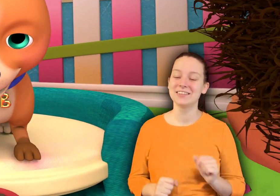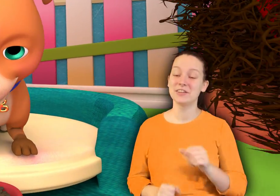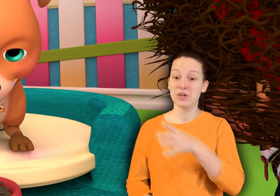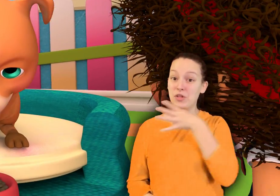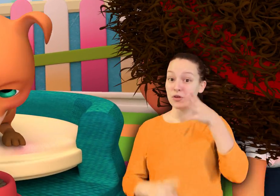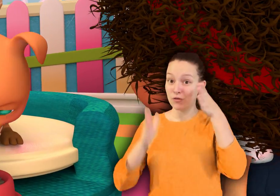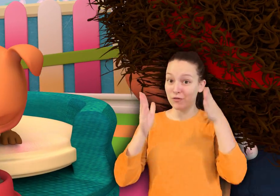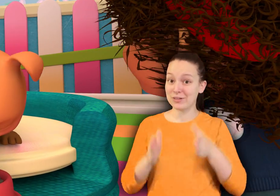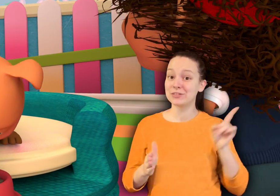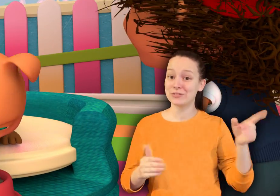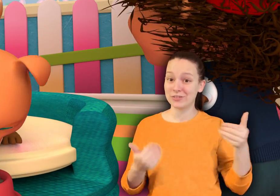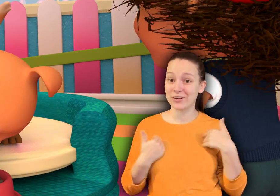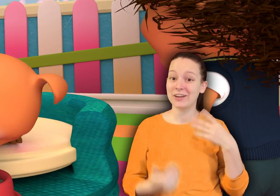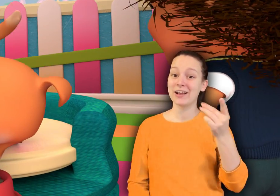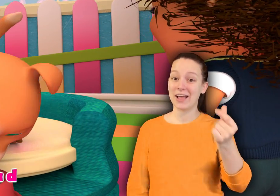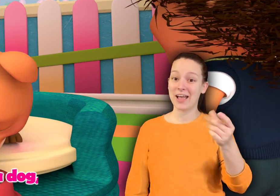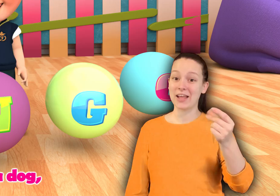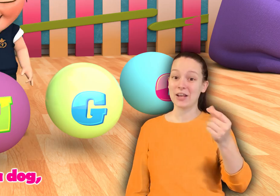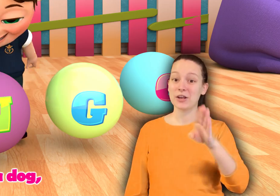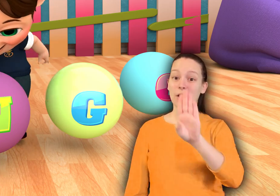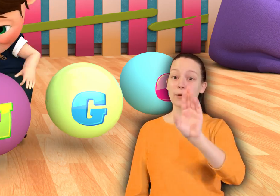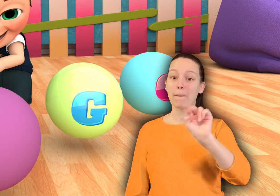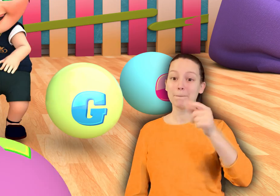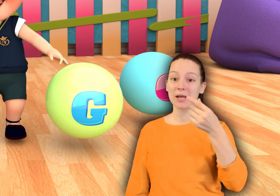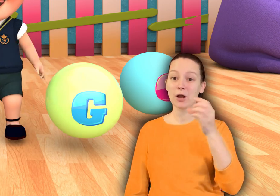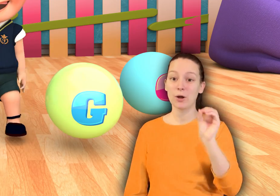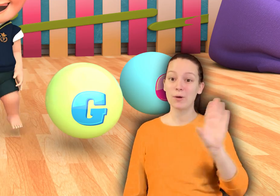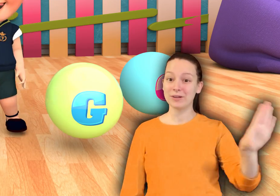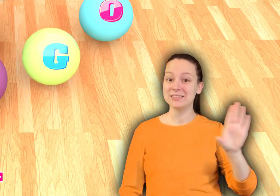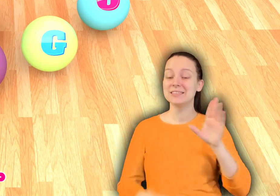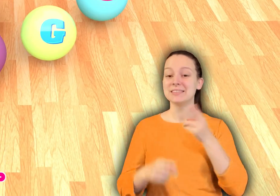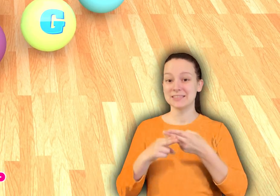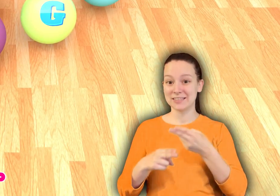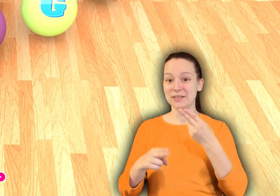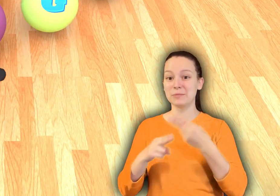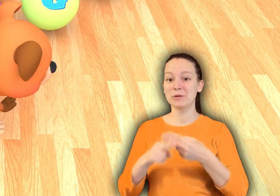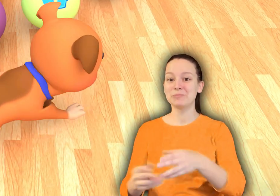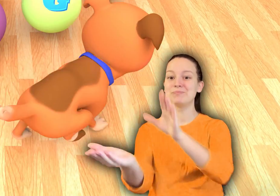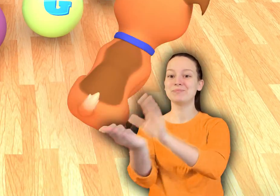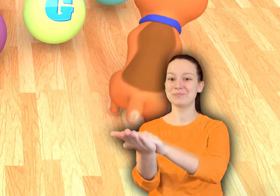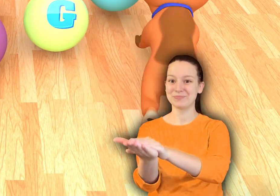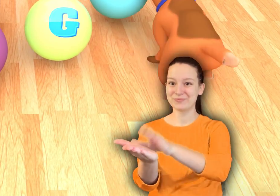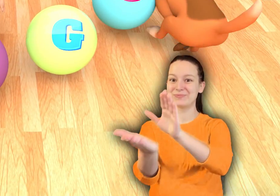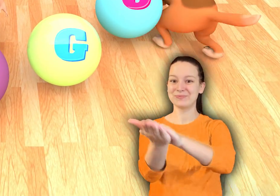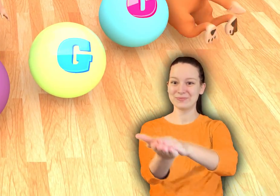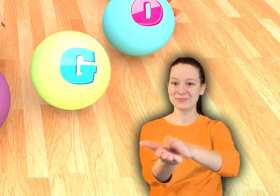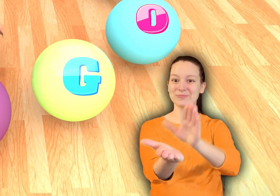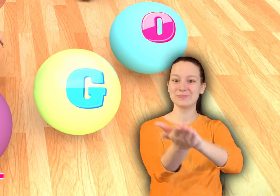oh there was a farmer had a dog and Bingo was his name